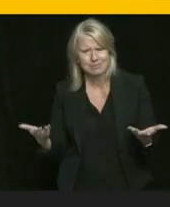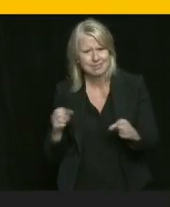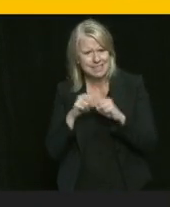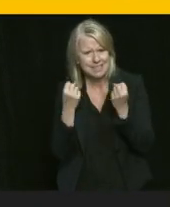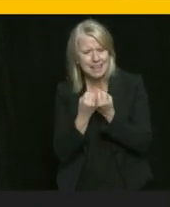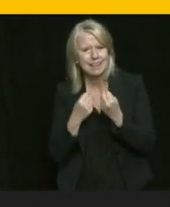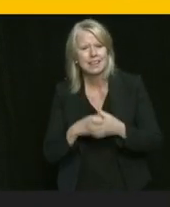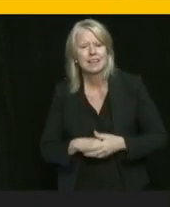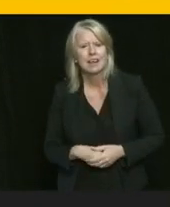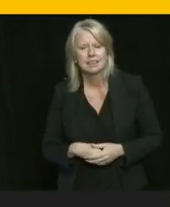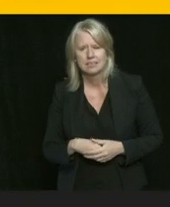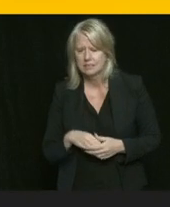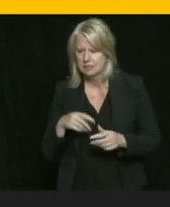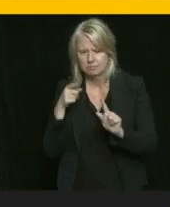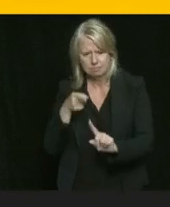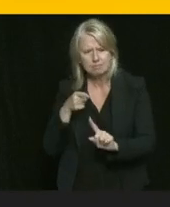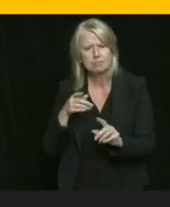It's a matter of respect.